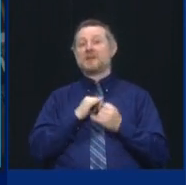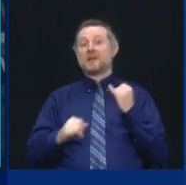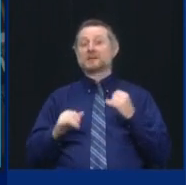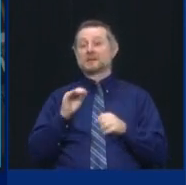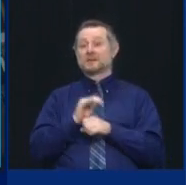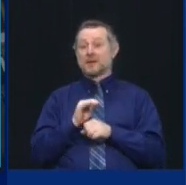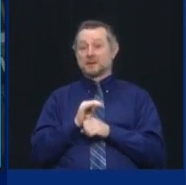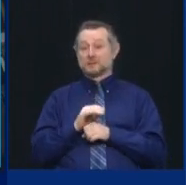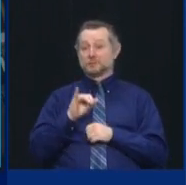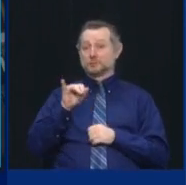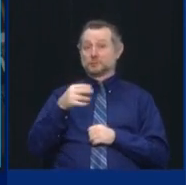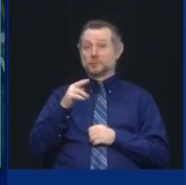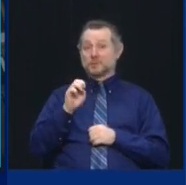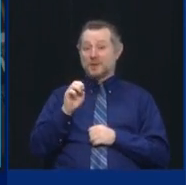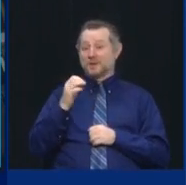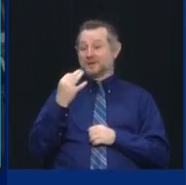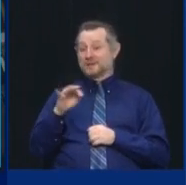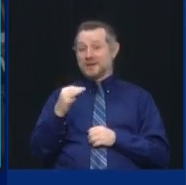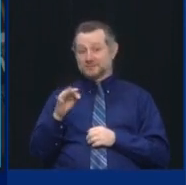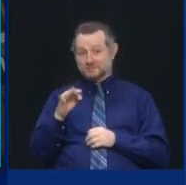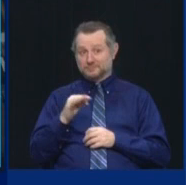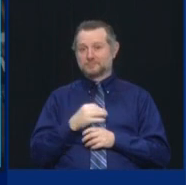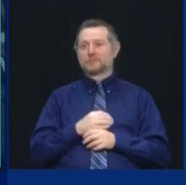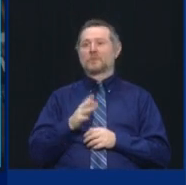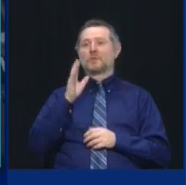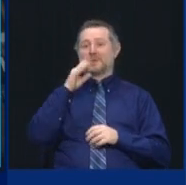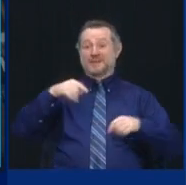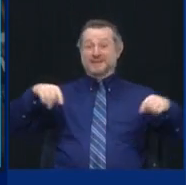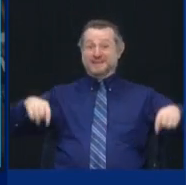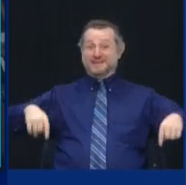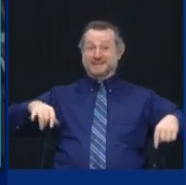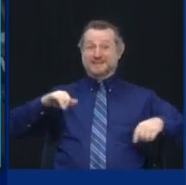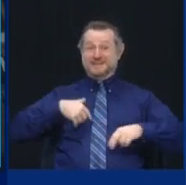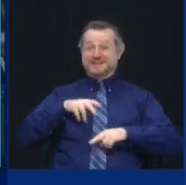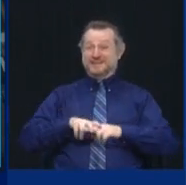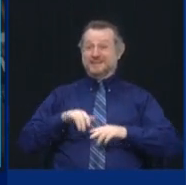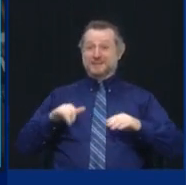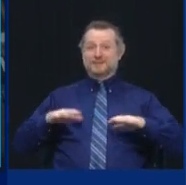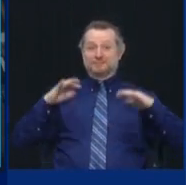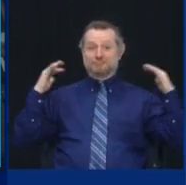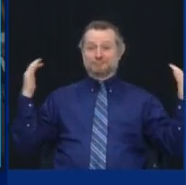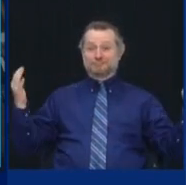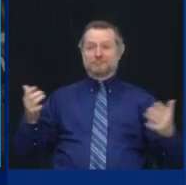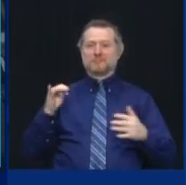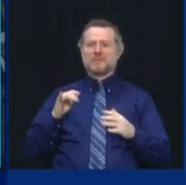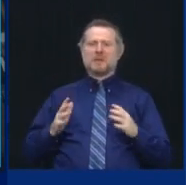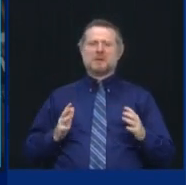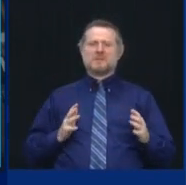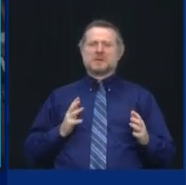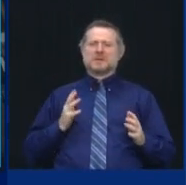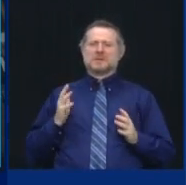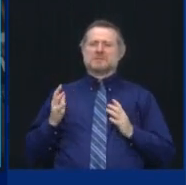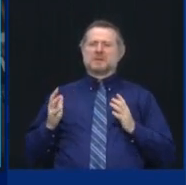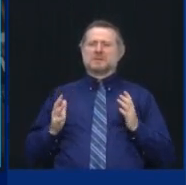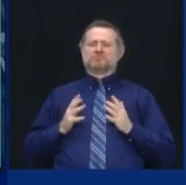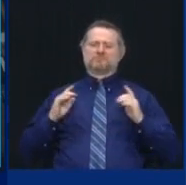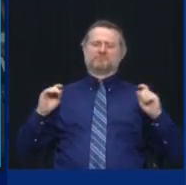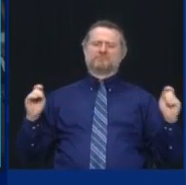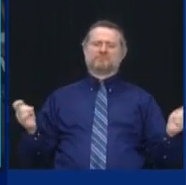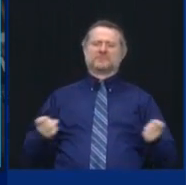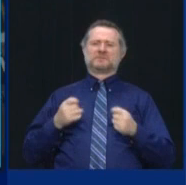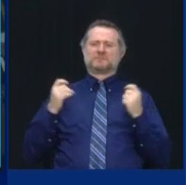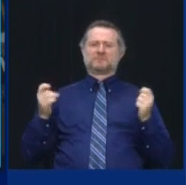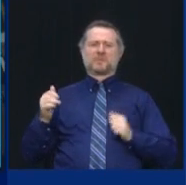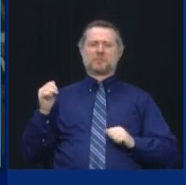19th. It's going to be right here with a red carpet closing night performance at